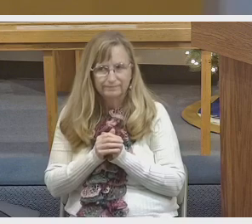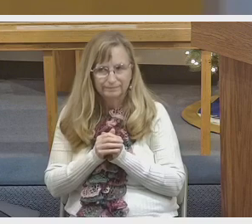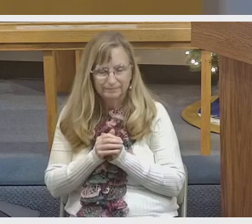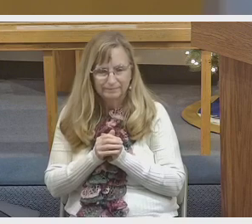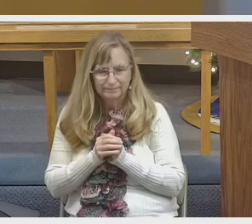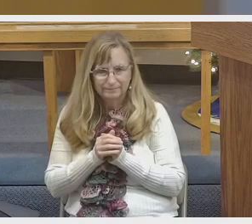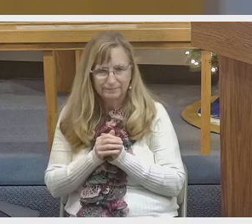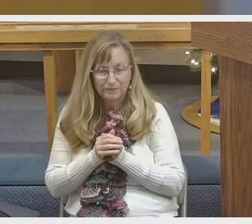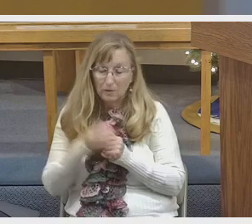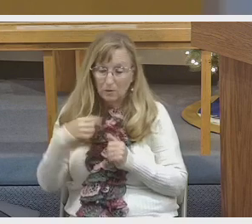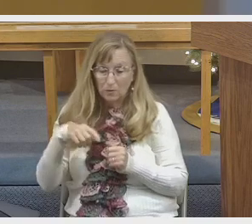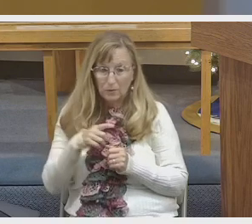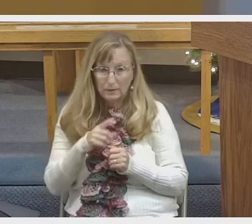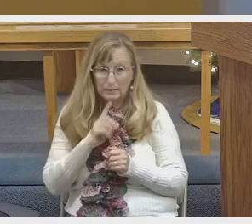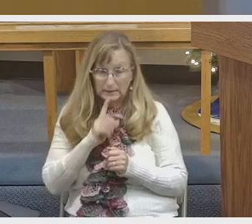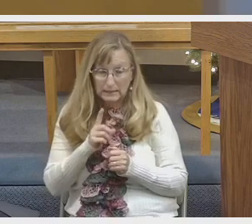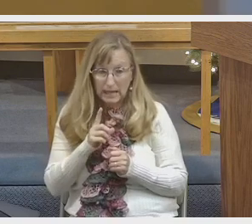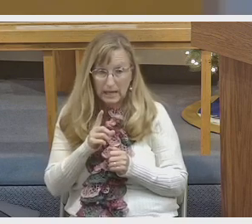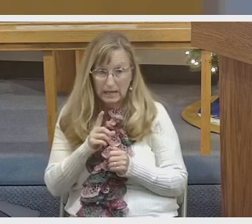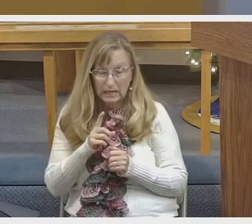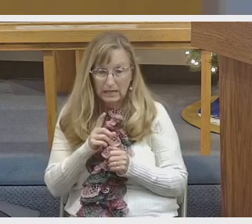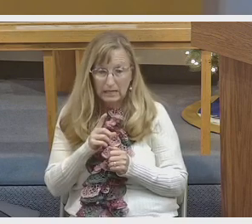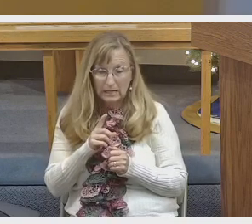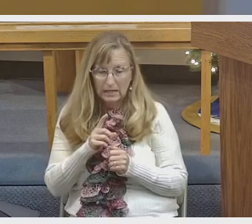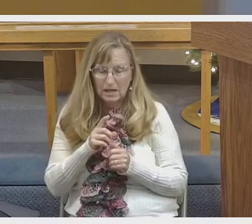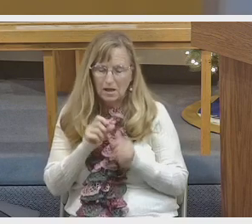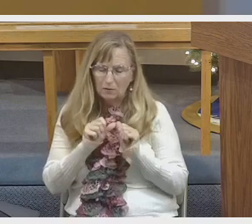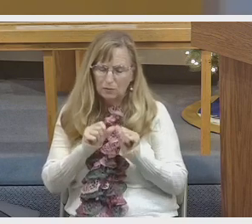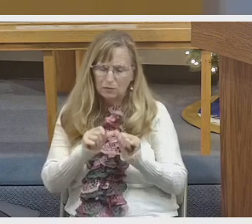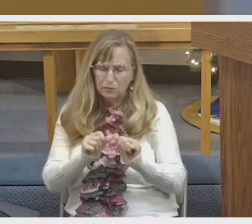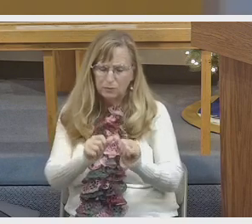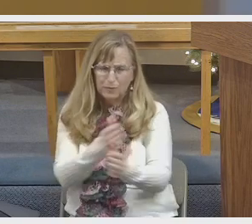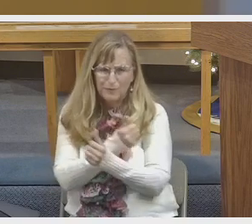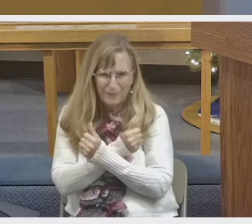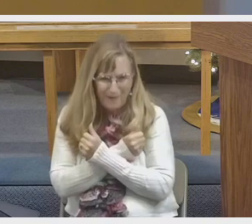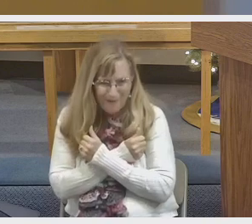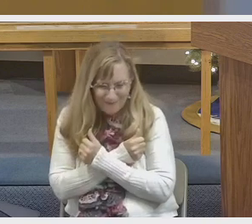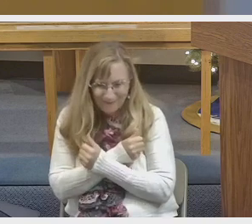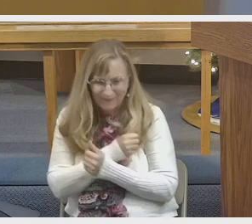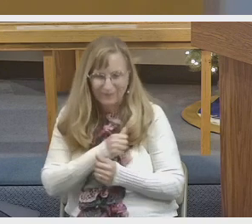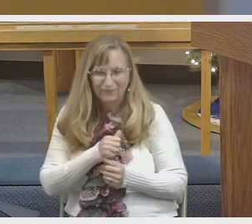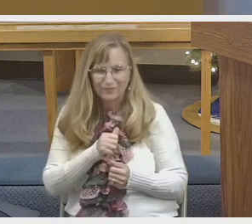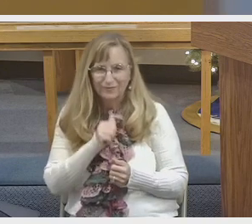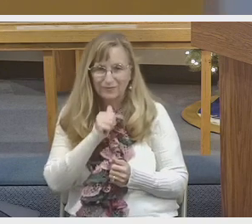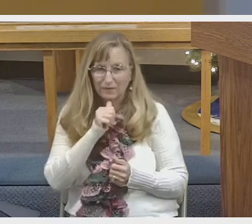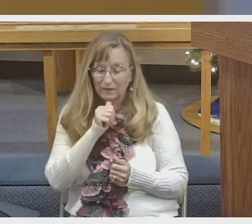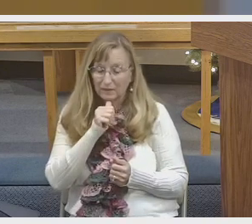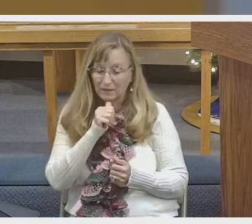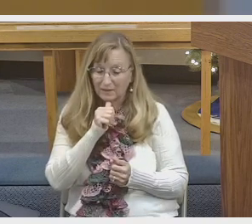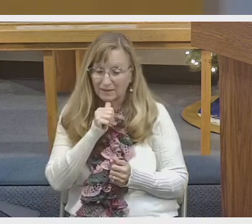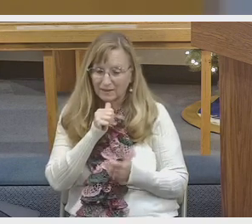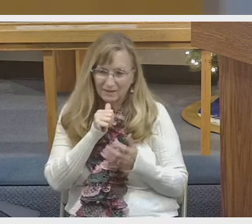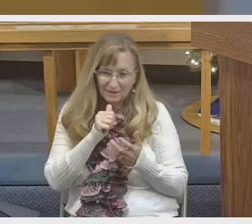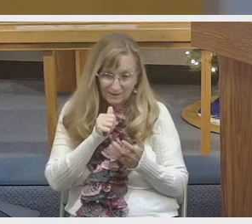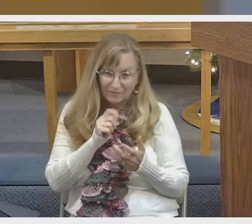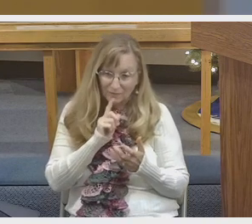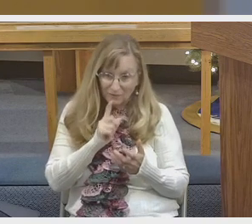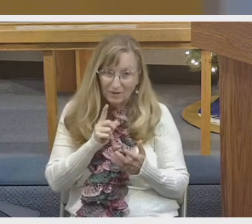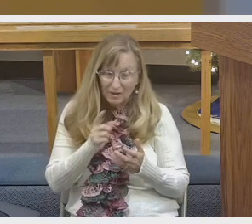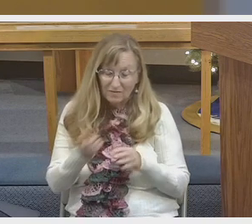we would say in English, undying love, but really, dying love.